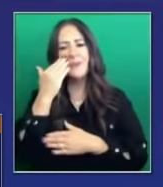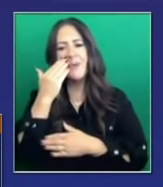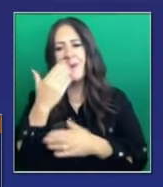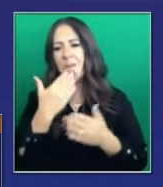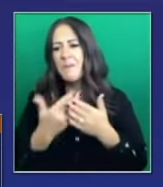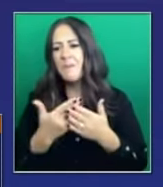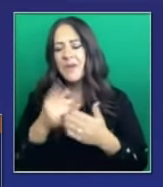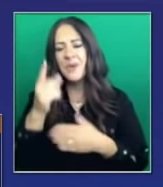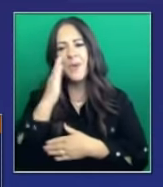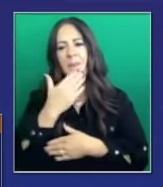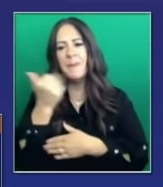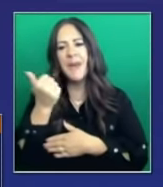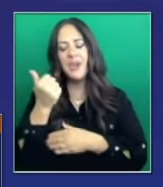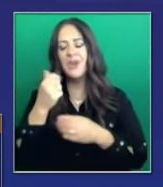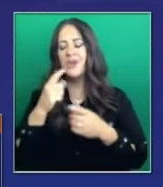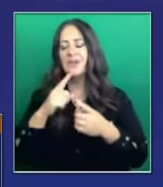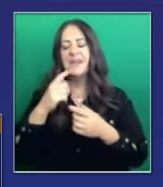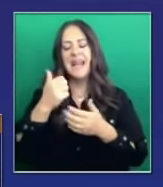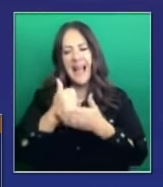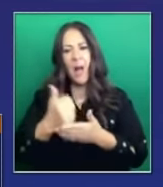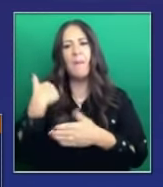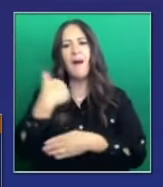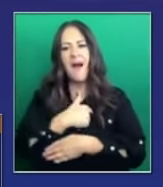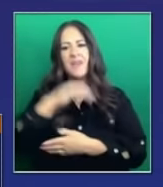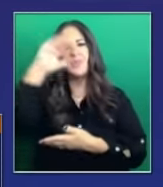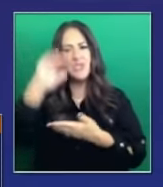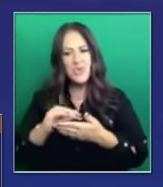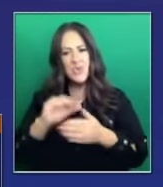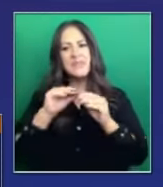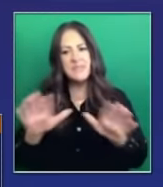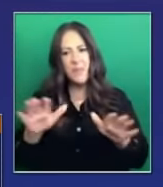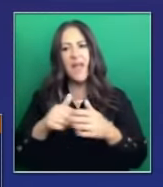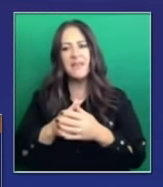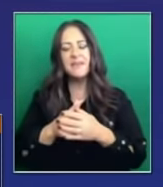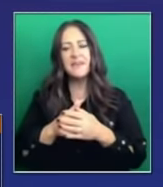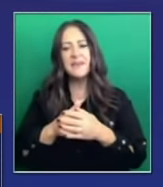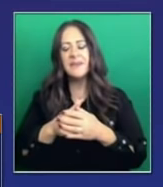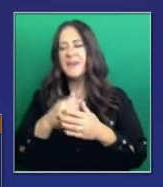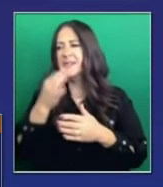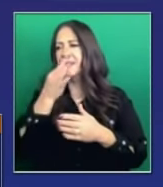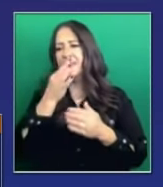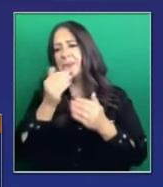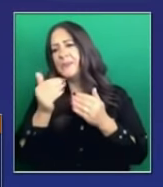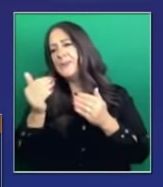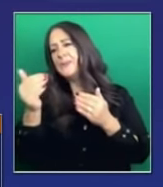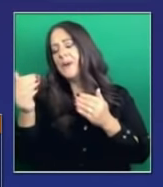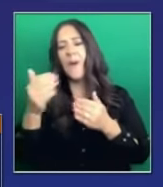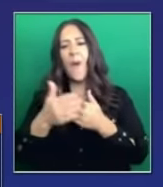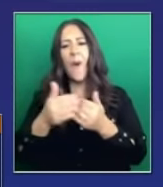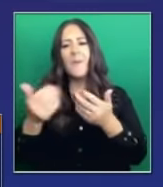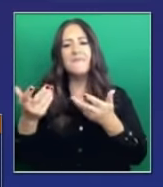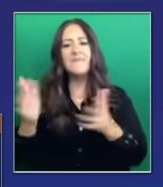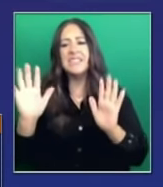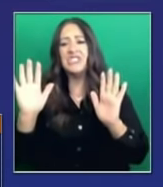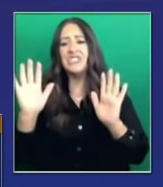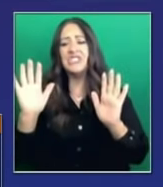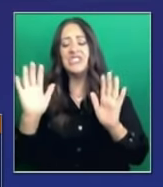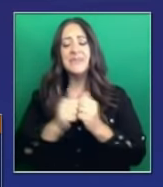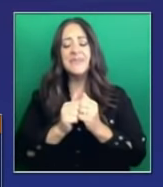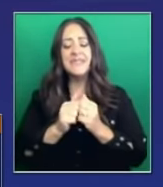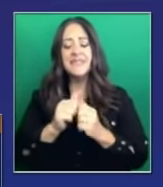the spread of this virus. Hope is indeed on the horizon. Light is at the end of the tunnel. But remind you soberly, we're still in the